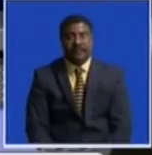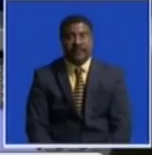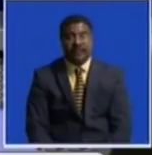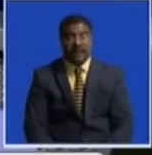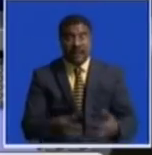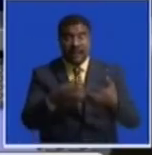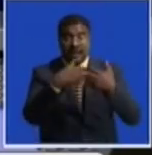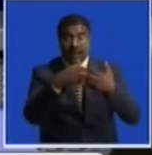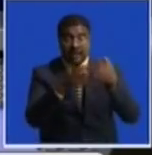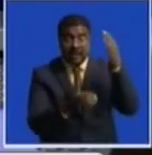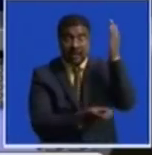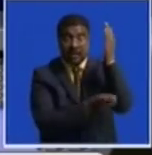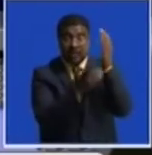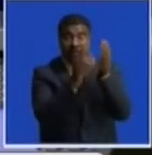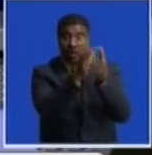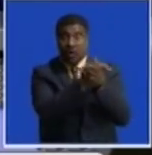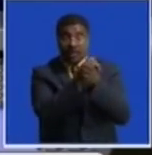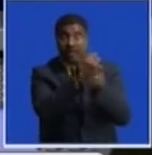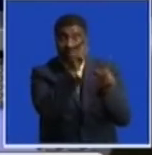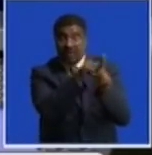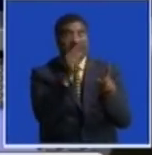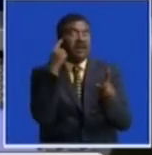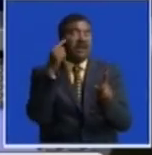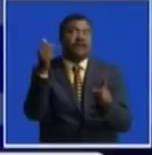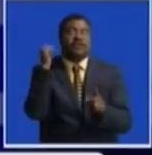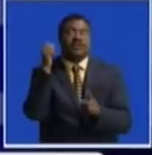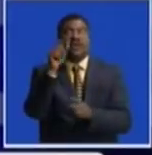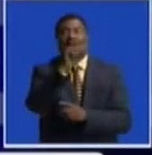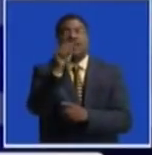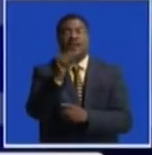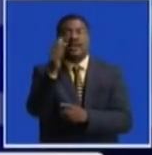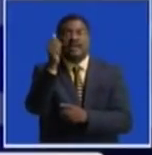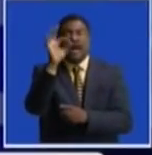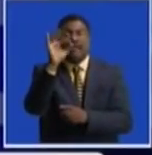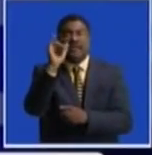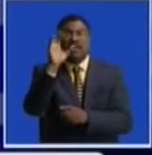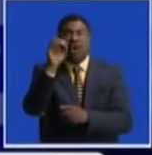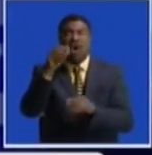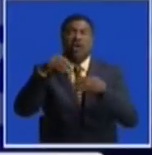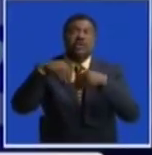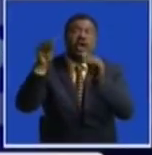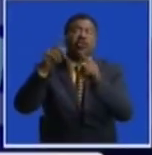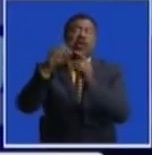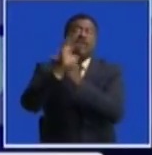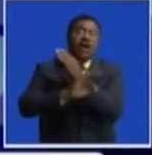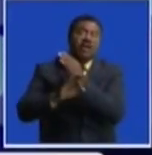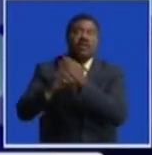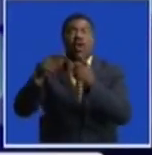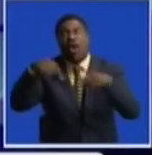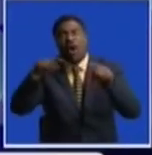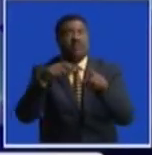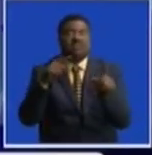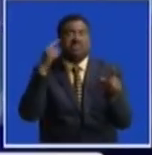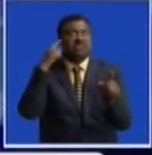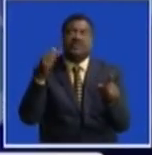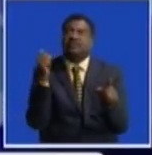The Industrial Development Corporation has refuted claims that Zafico has been sold to any investor, foreign or local. IDC Public Relations